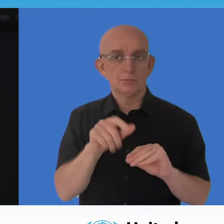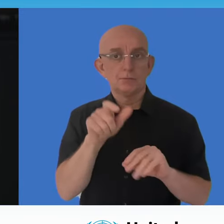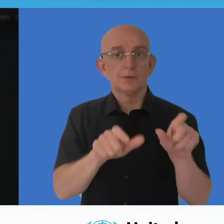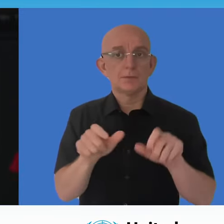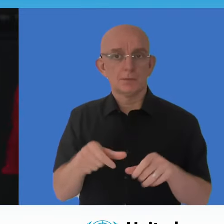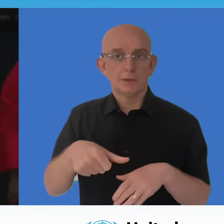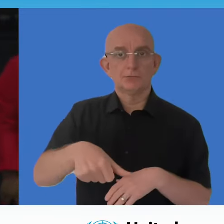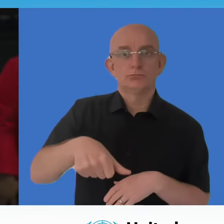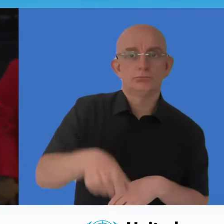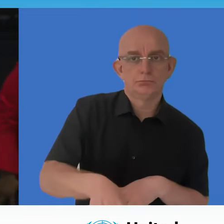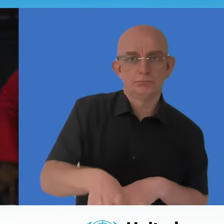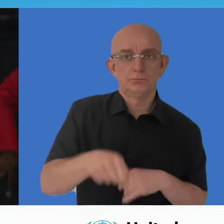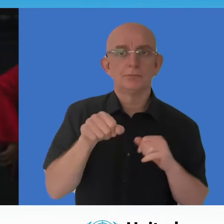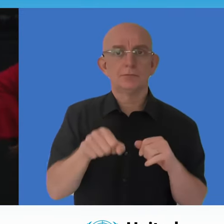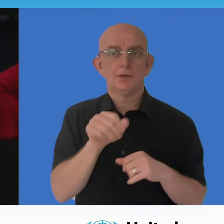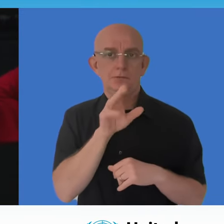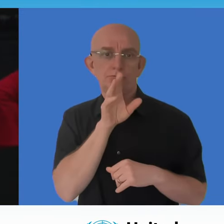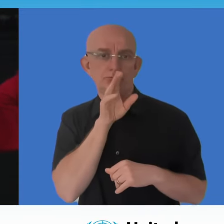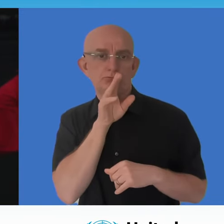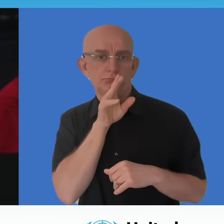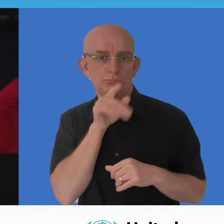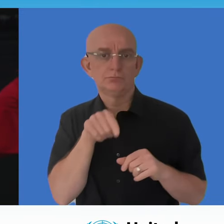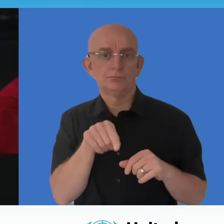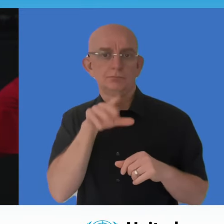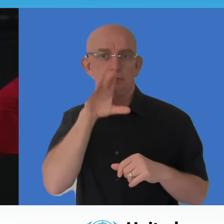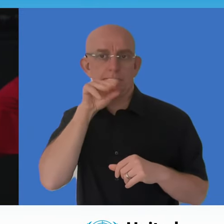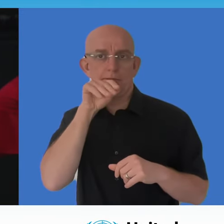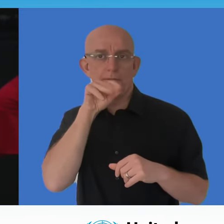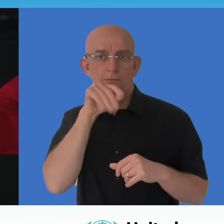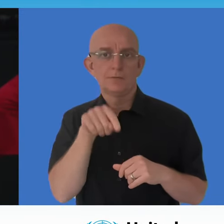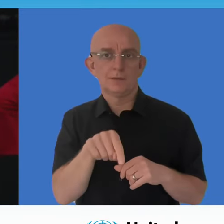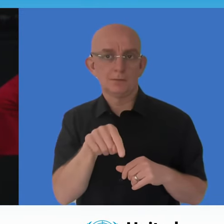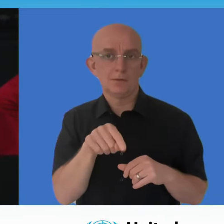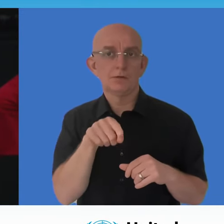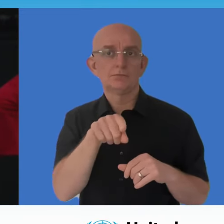way. And you will have a maximum of 2 minutes.